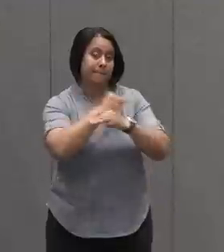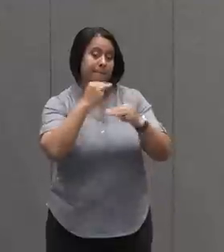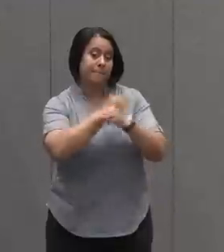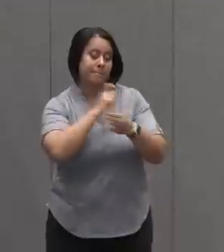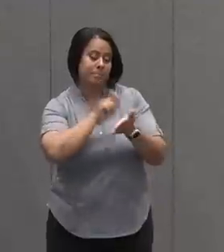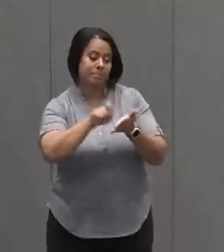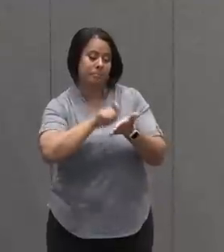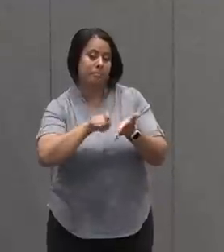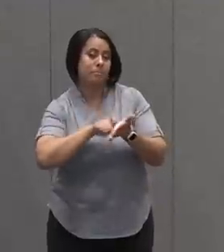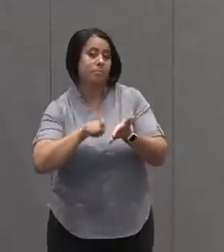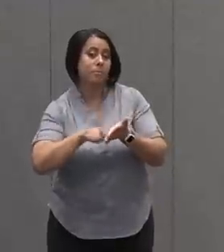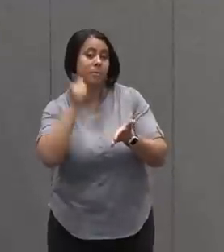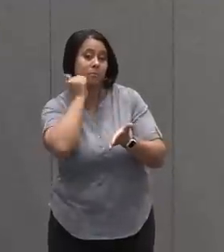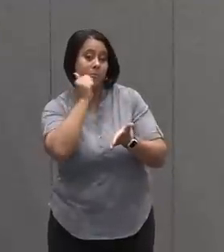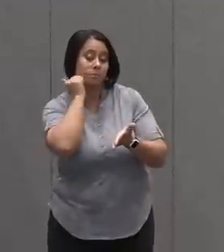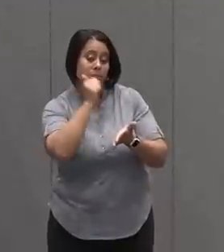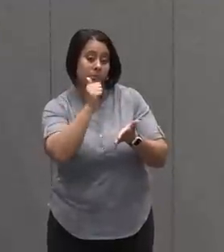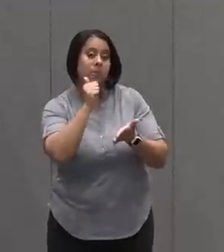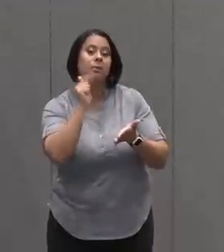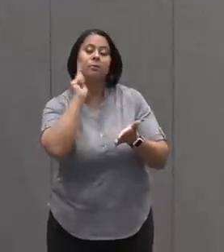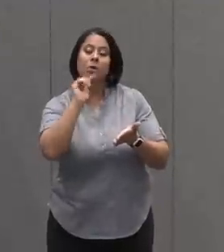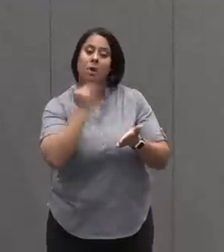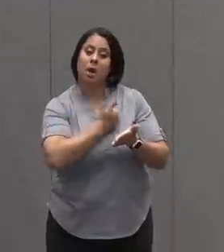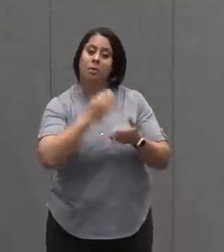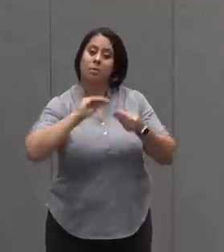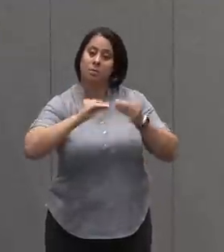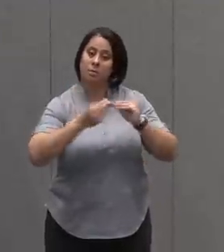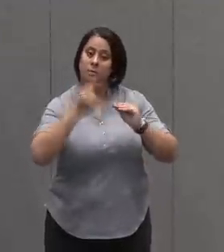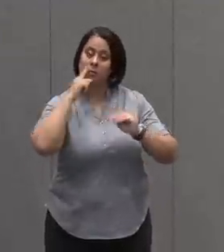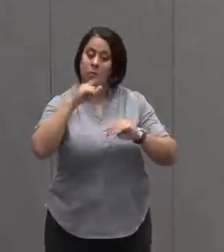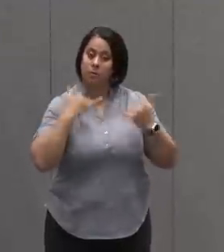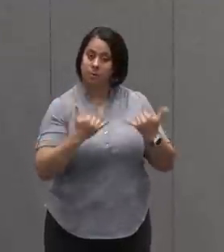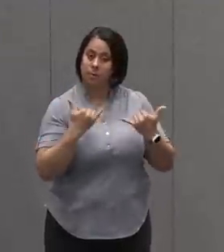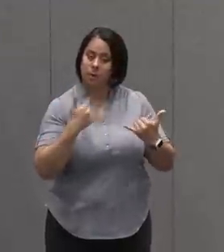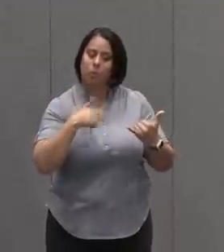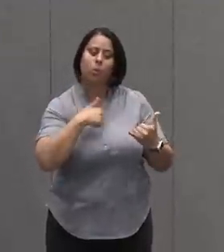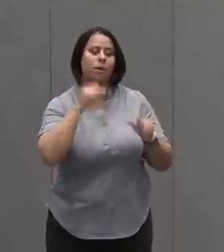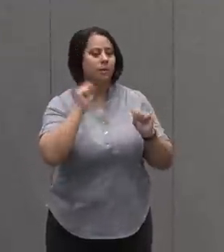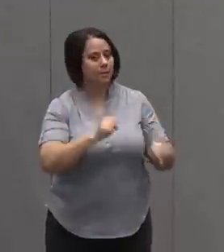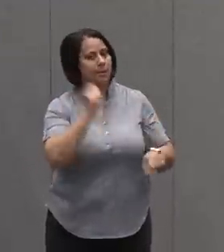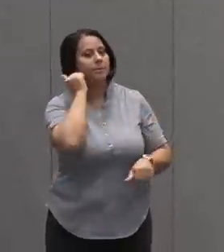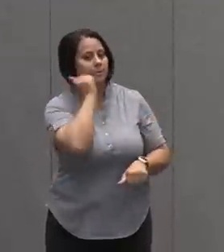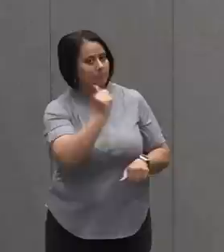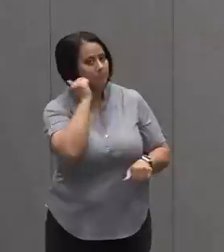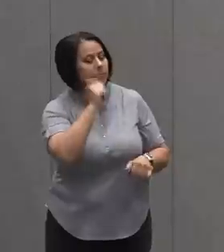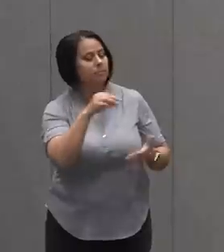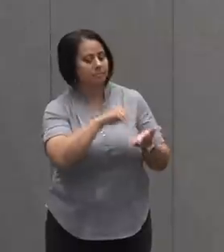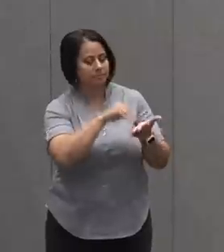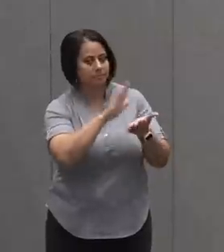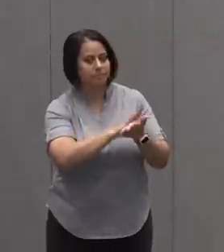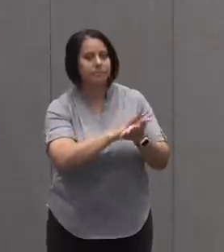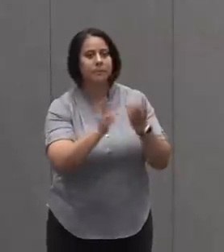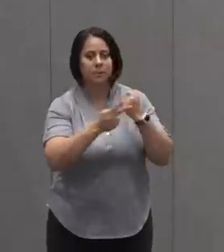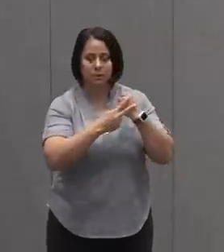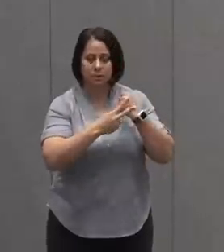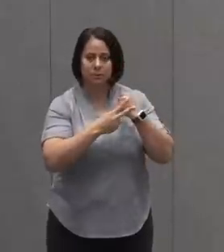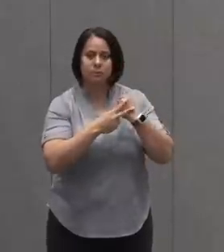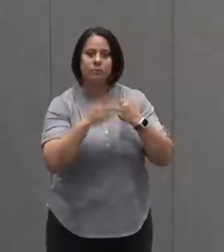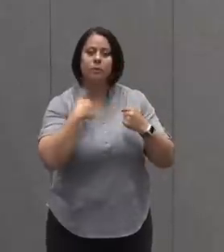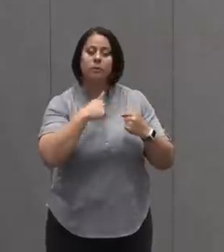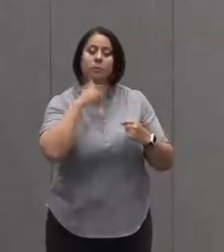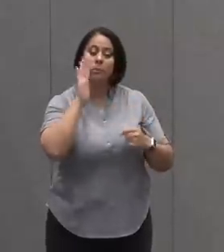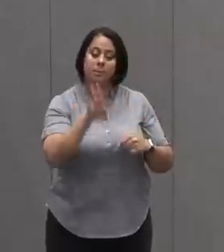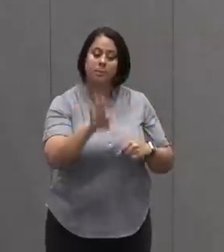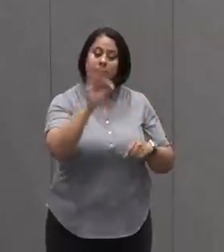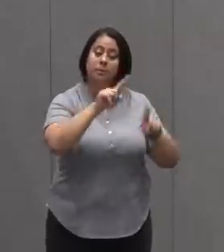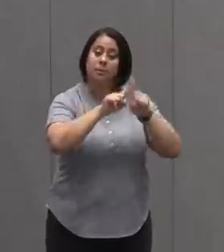for our every day, for our number of the day. This is one of those routines we can do every day, and we want to make sure that we're picking